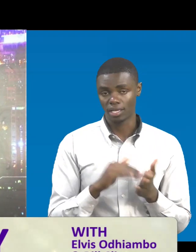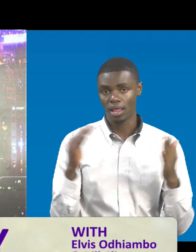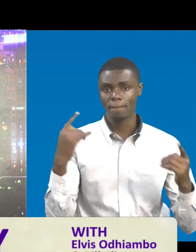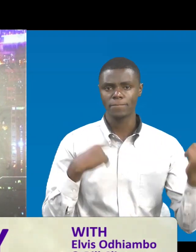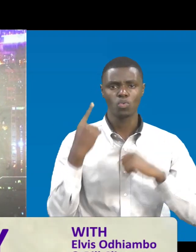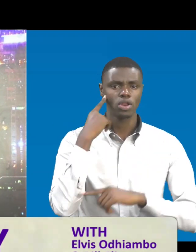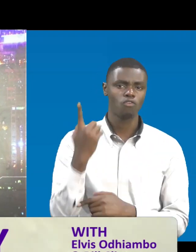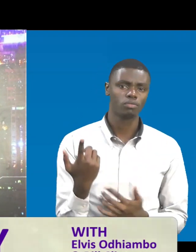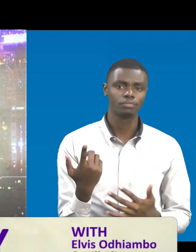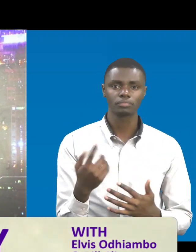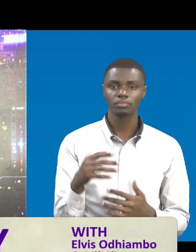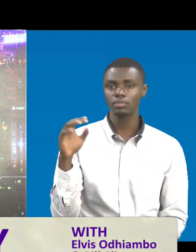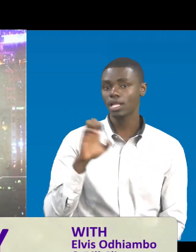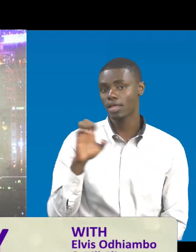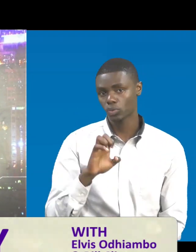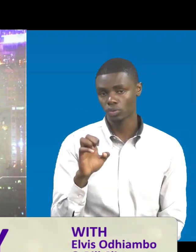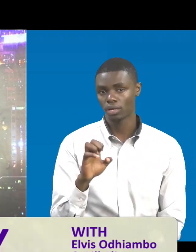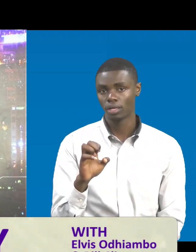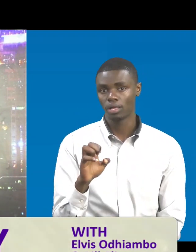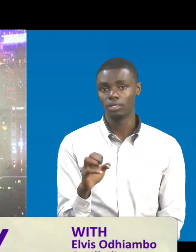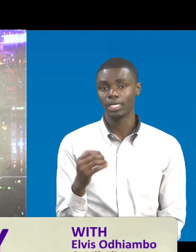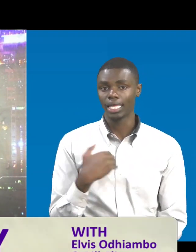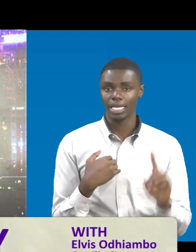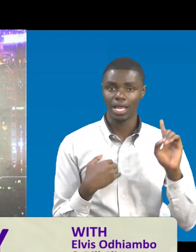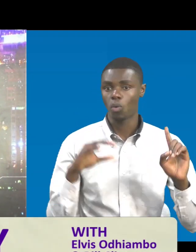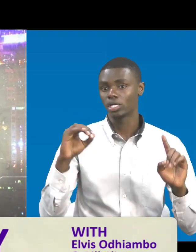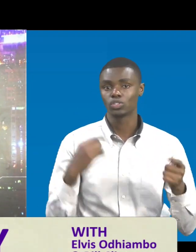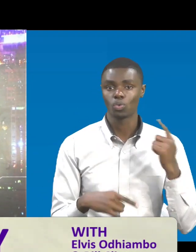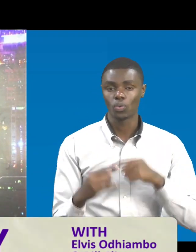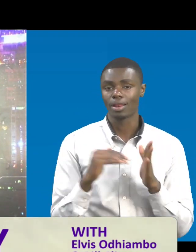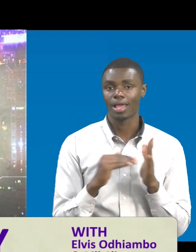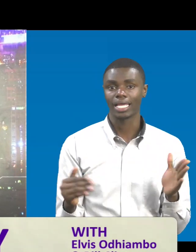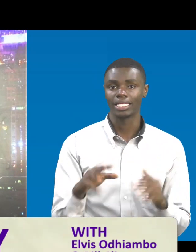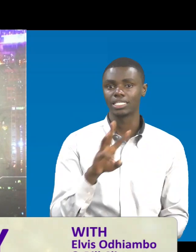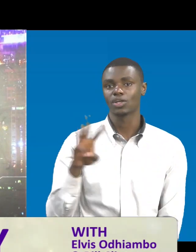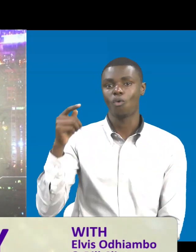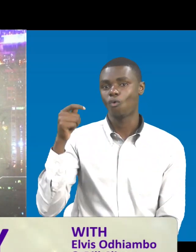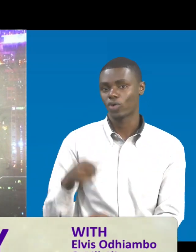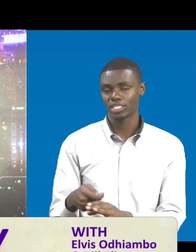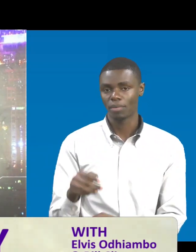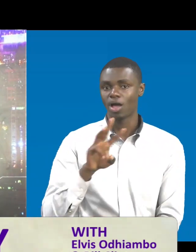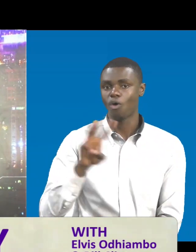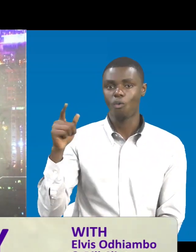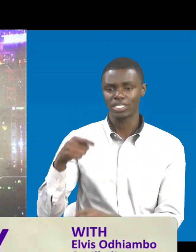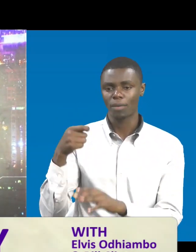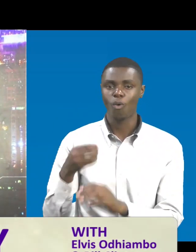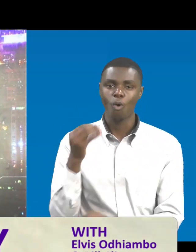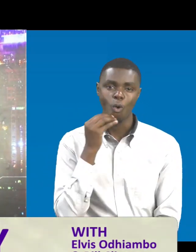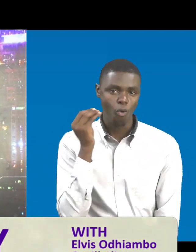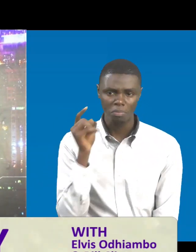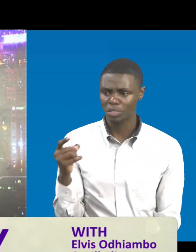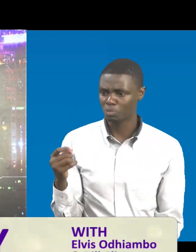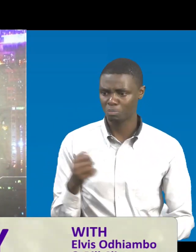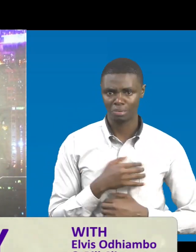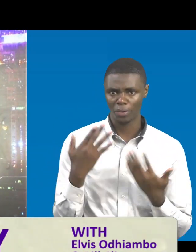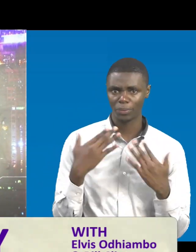win for Everton, where they had a 1-0 win against West Ham United. West Ham playing at home. This came as a